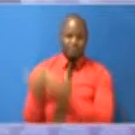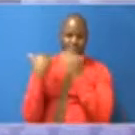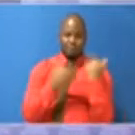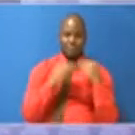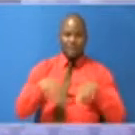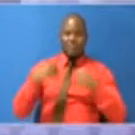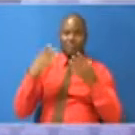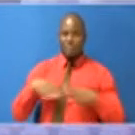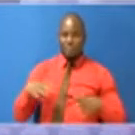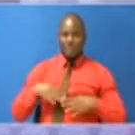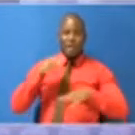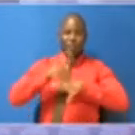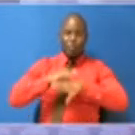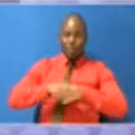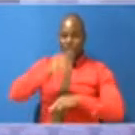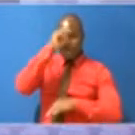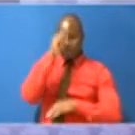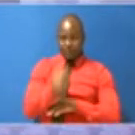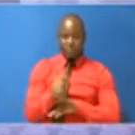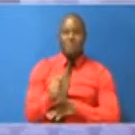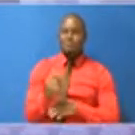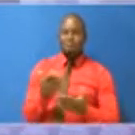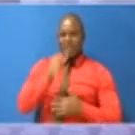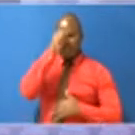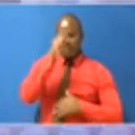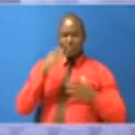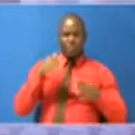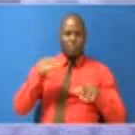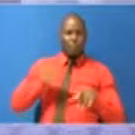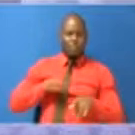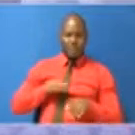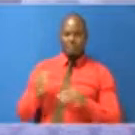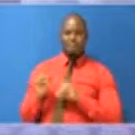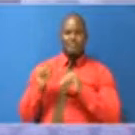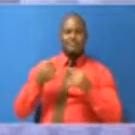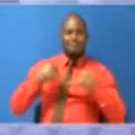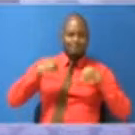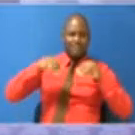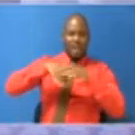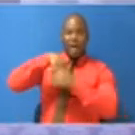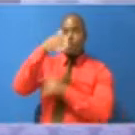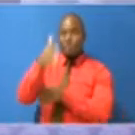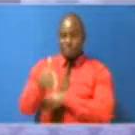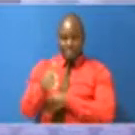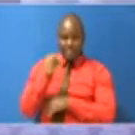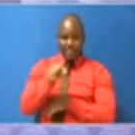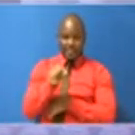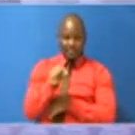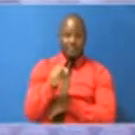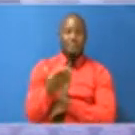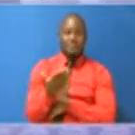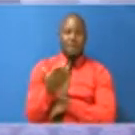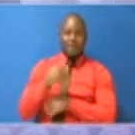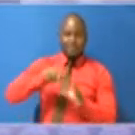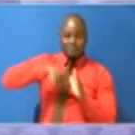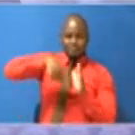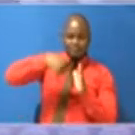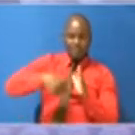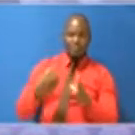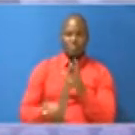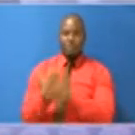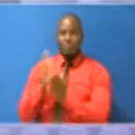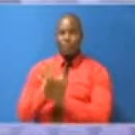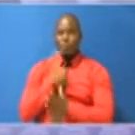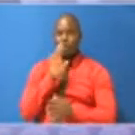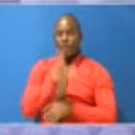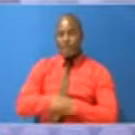want to give our people dignity there is no dignity when women are scrambling outside this you know bow holes that have been created in